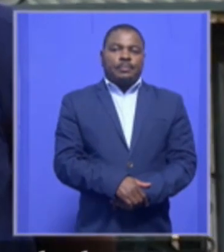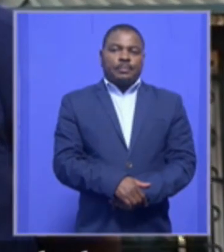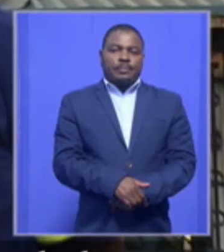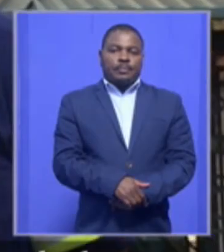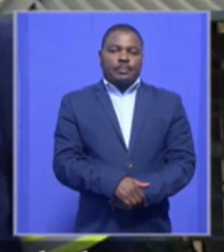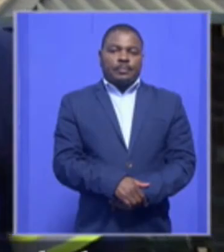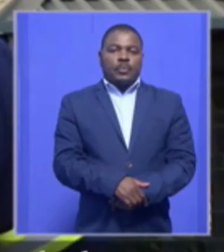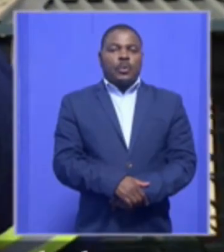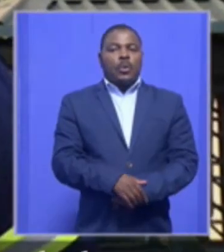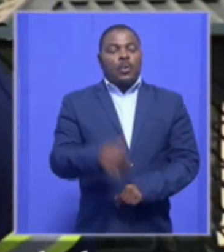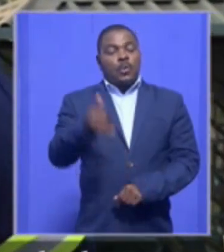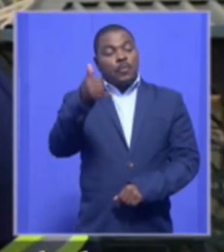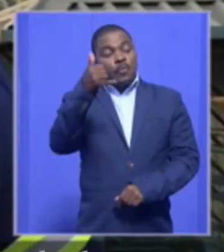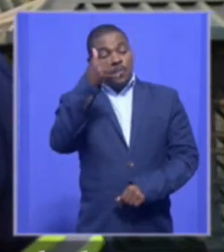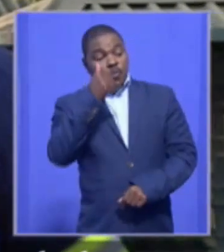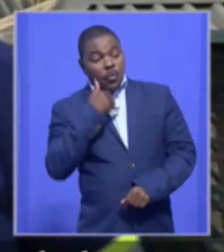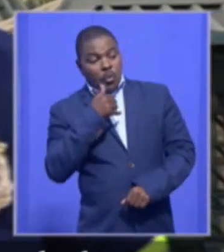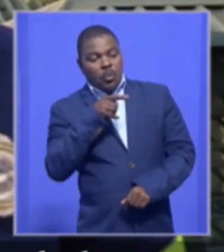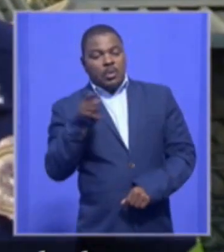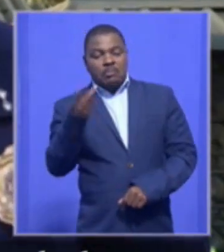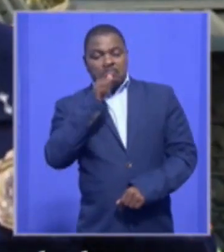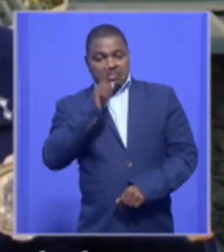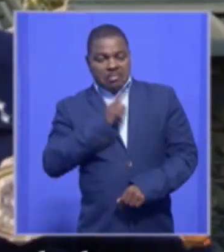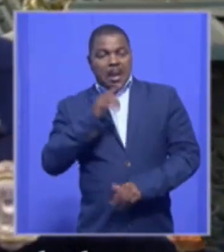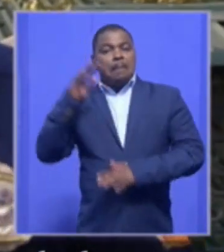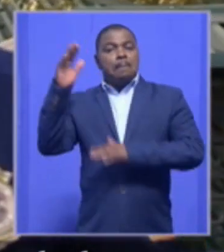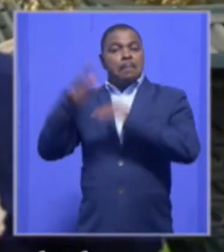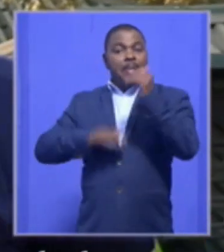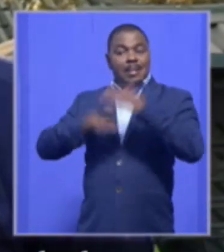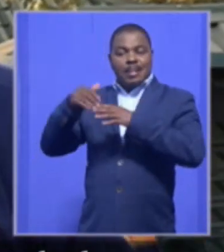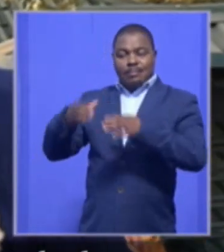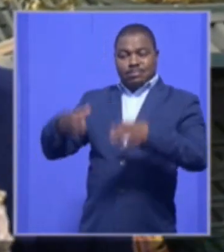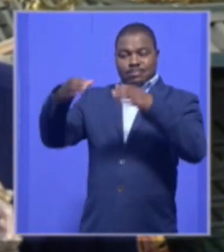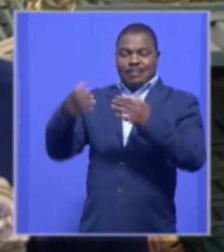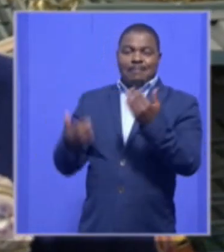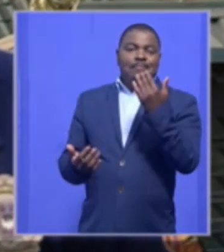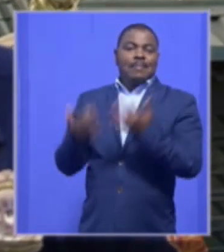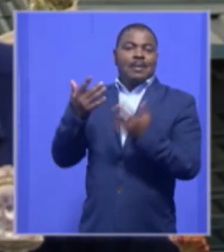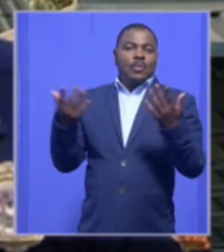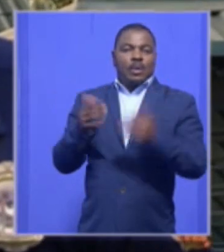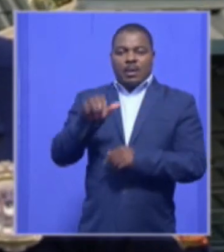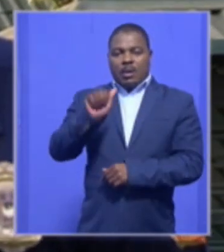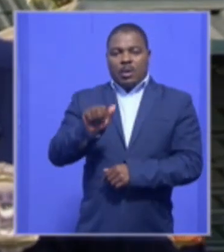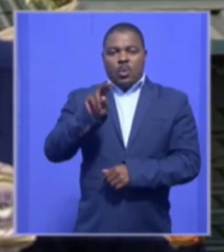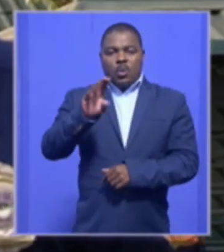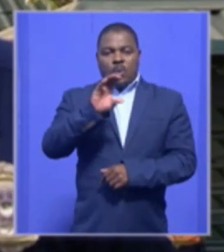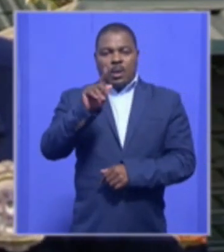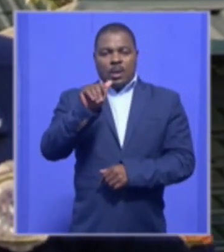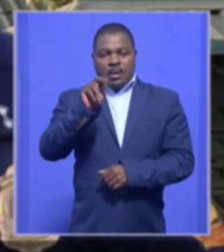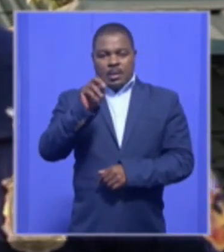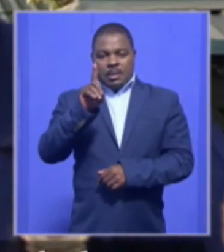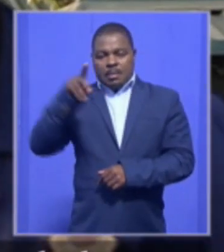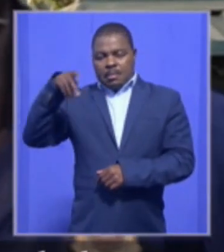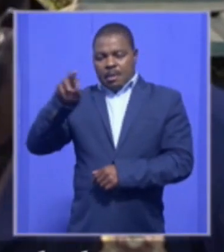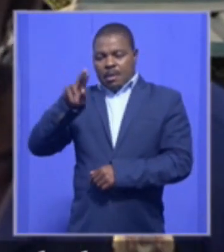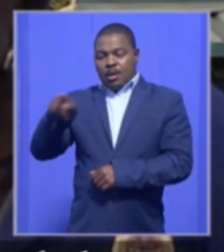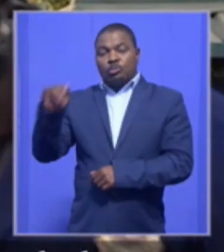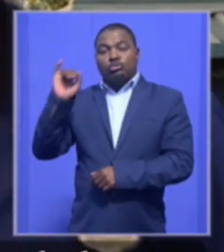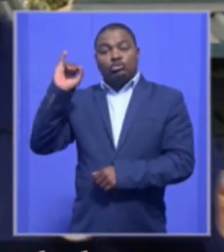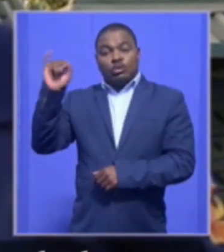We got a call that there was a building which was on fire in Auckland Park at the Johannesburg Country